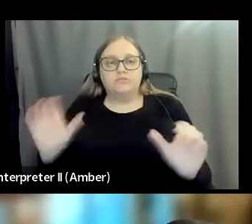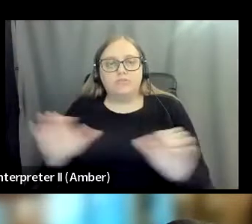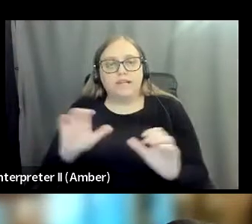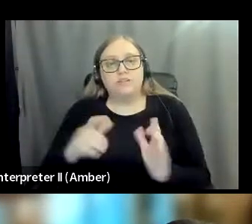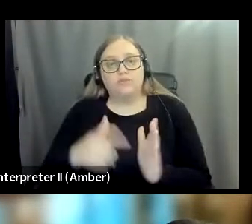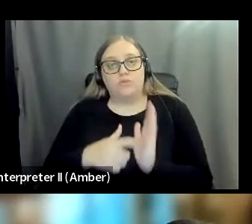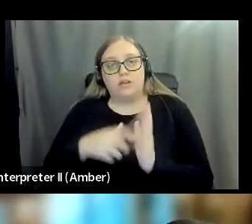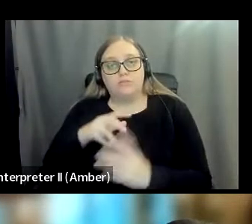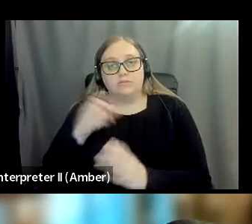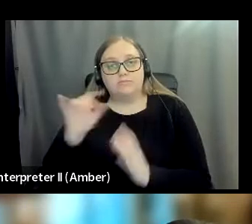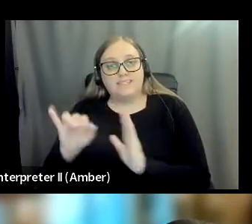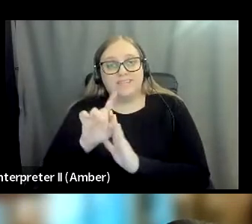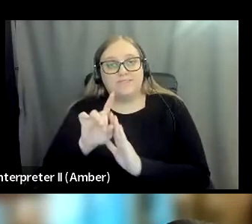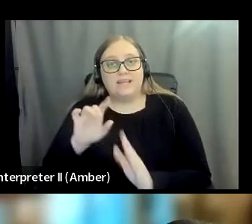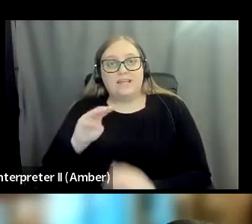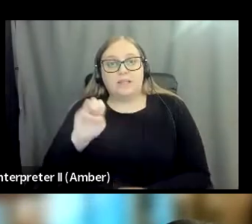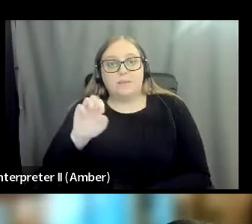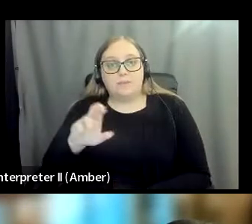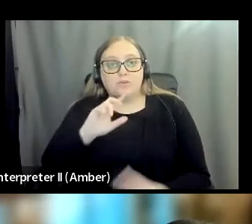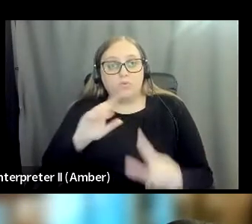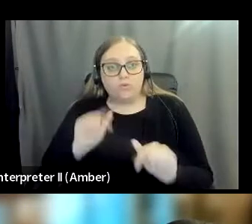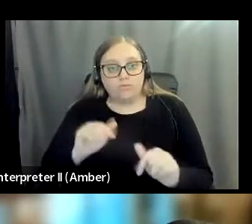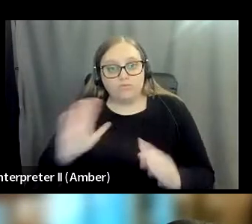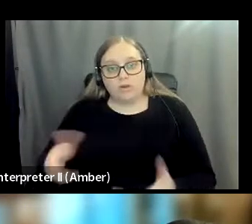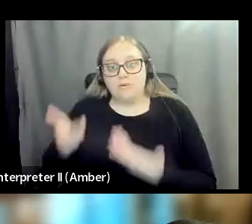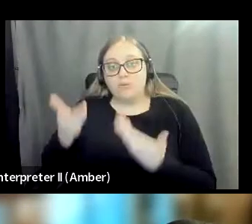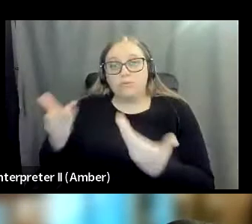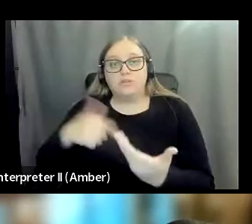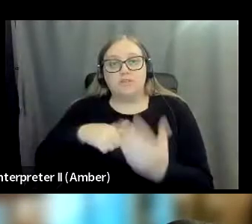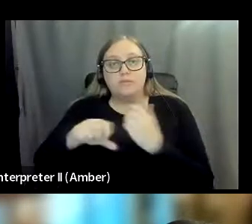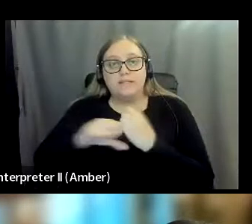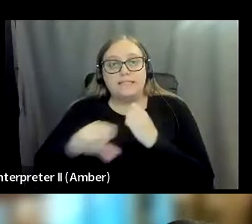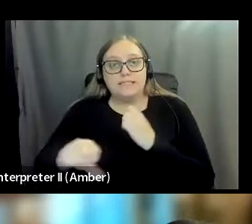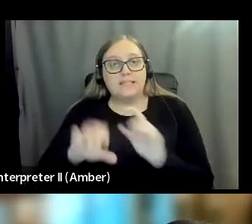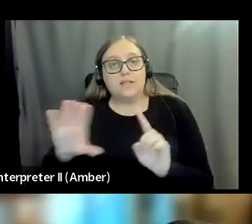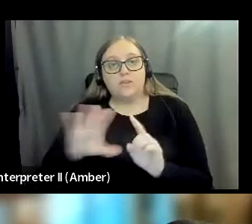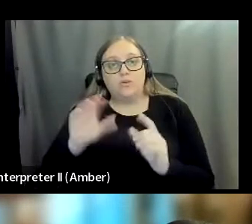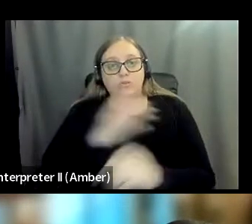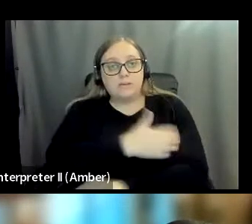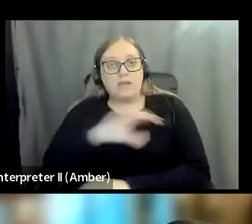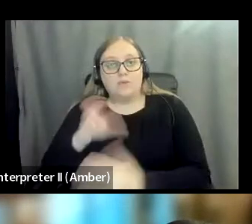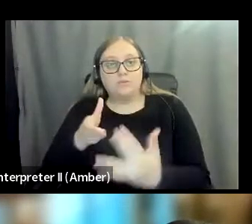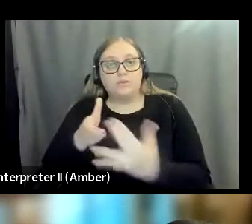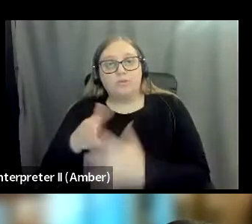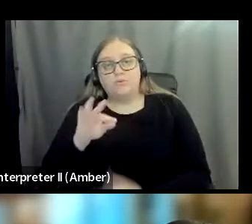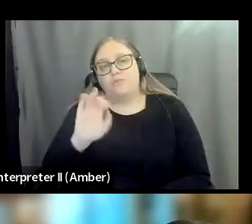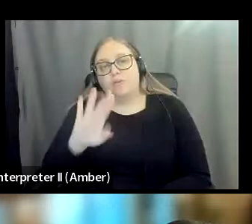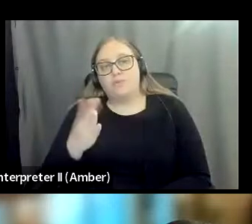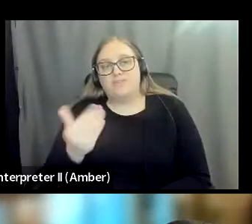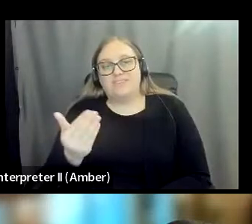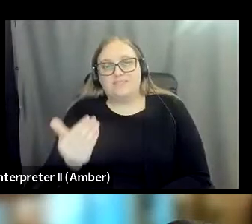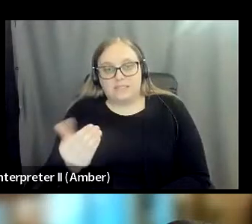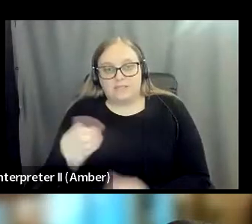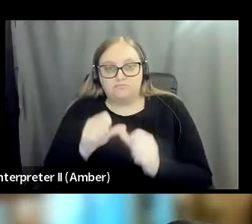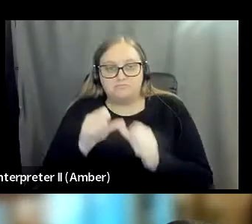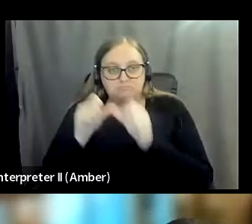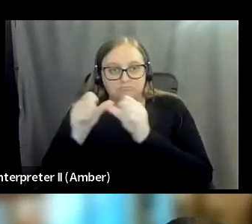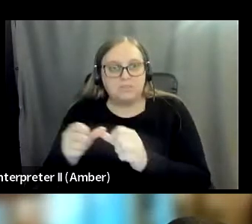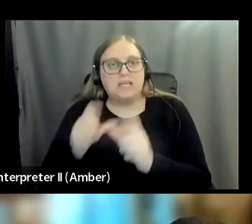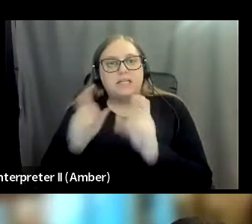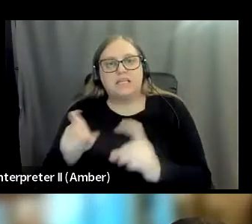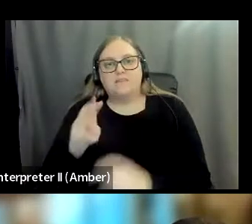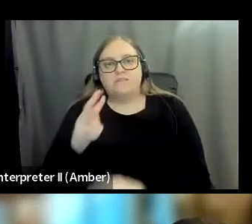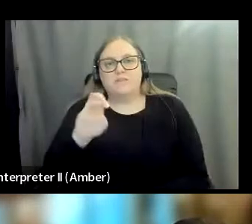mayor's order. I am proposing that we extend those powers through February 15th. That gives the mayor